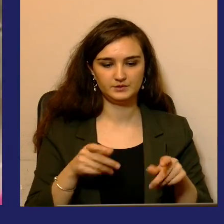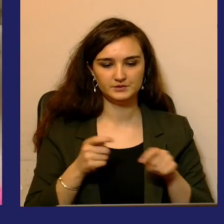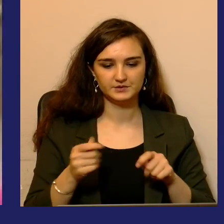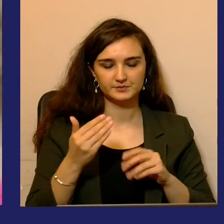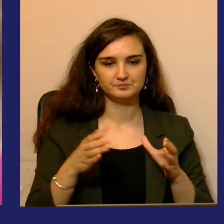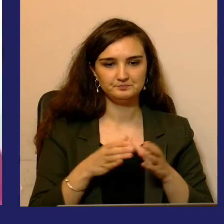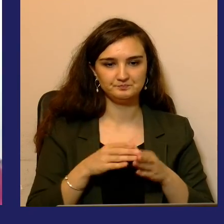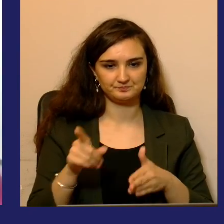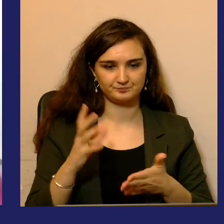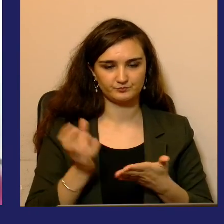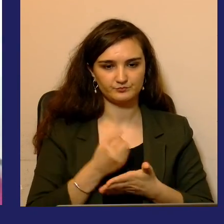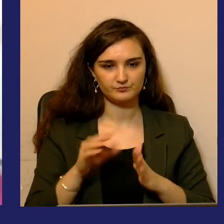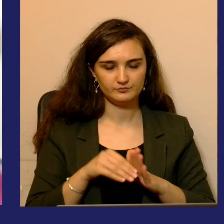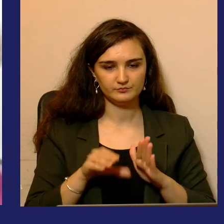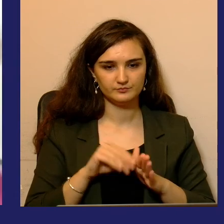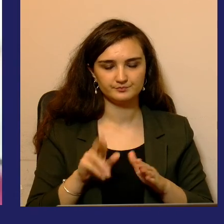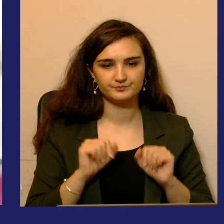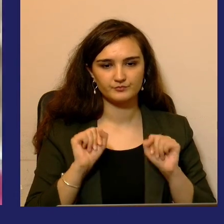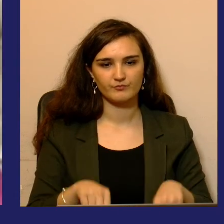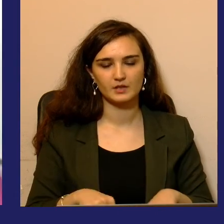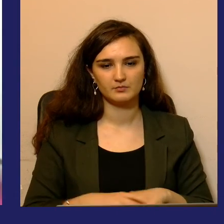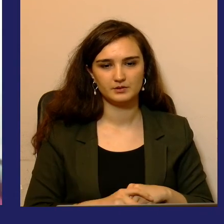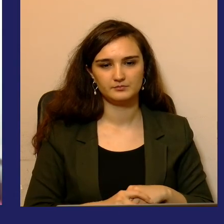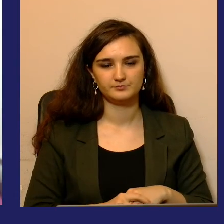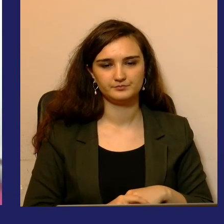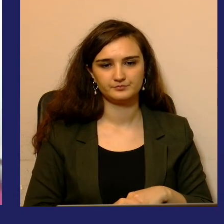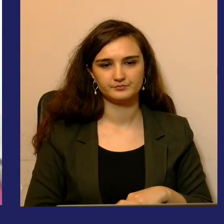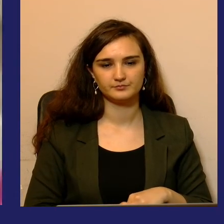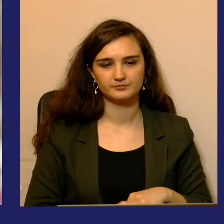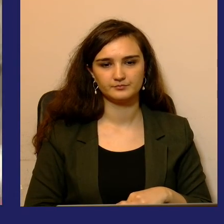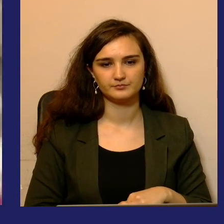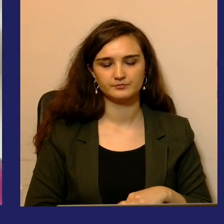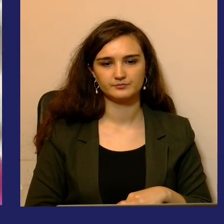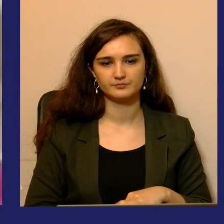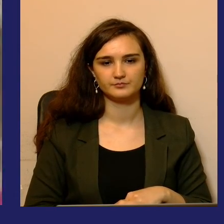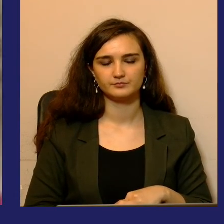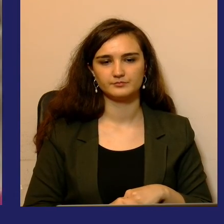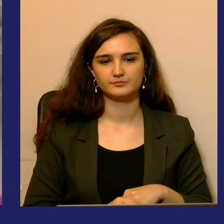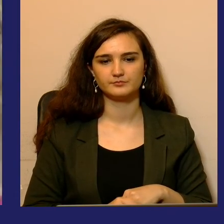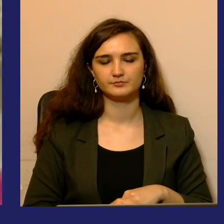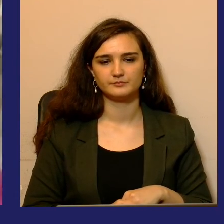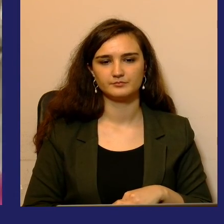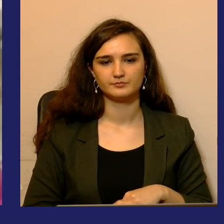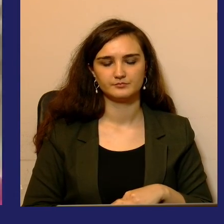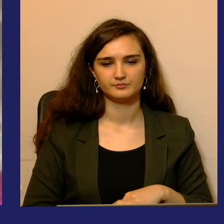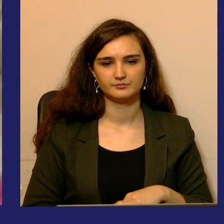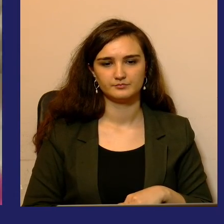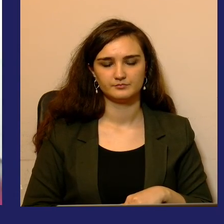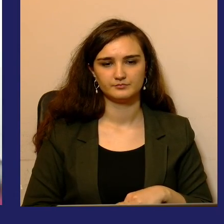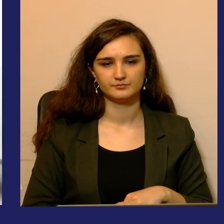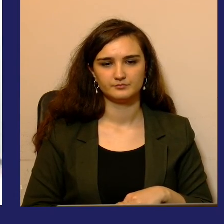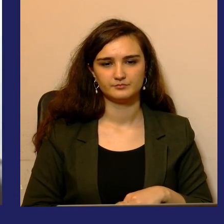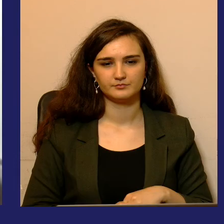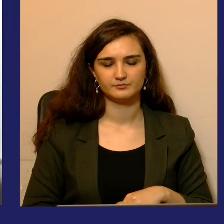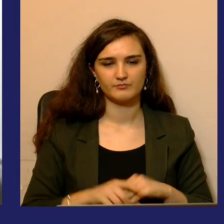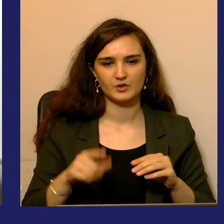one would have thought that if politicians here are very astute, very smart, they must know on some level